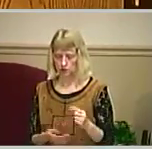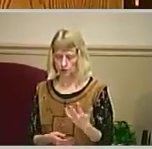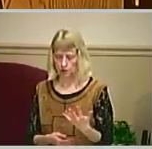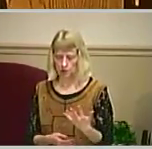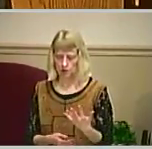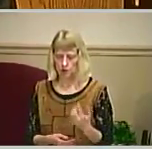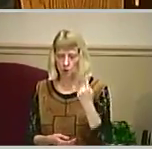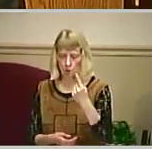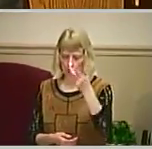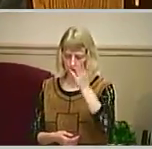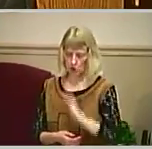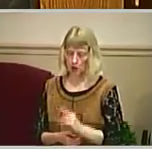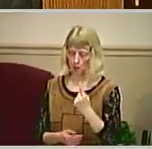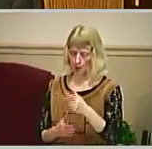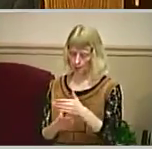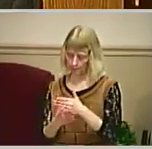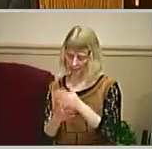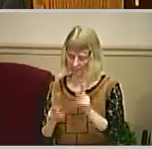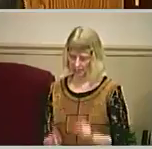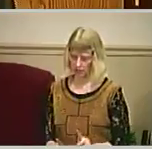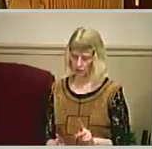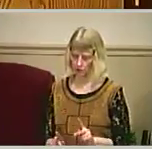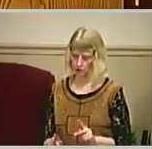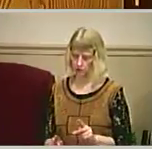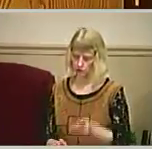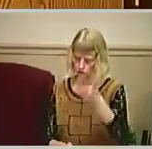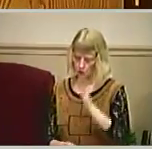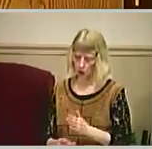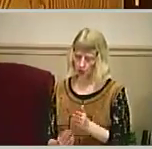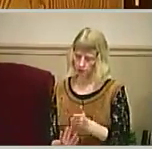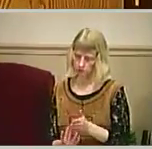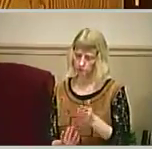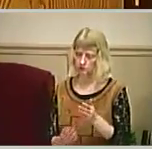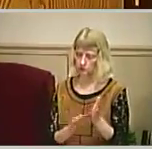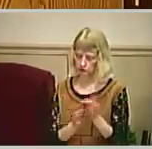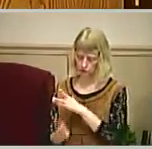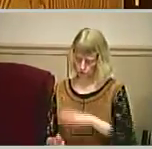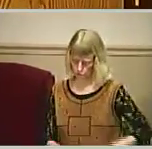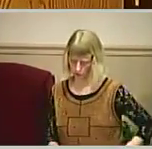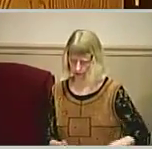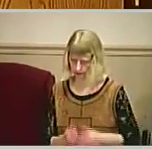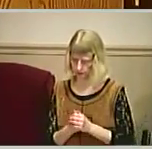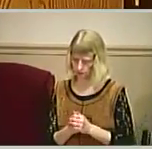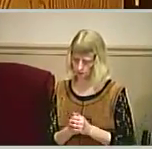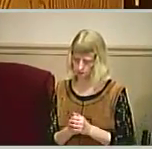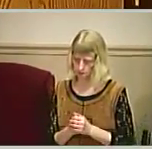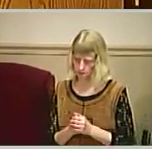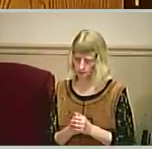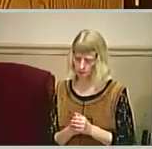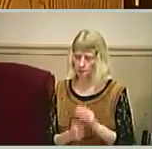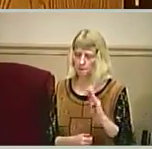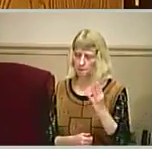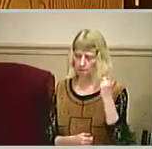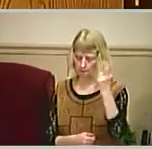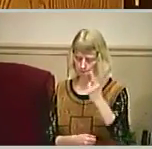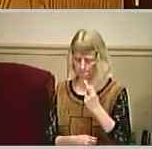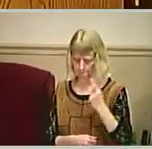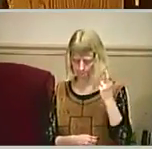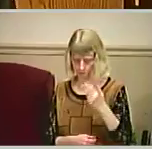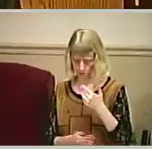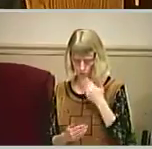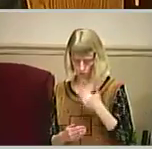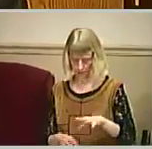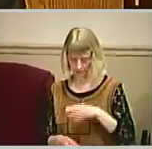"For there's one God and one mediator between God and men, the man Christ Jesus." And then the fourth reason why this is